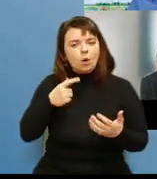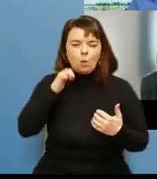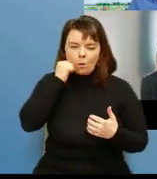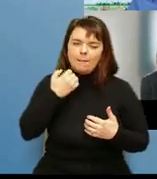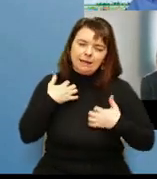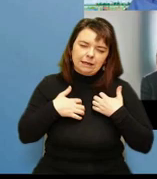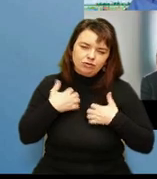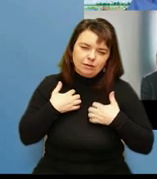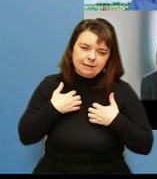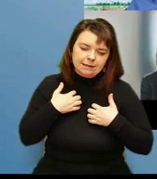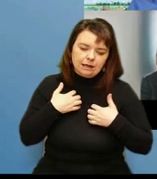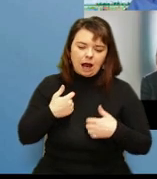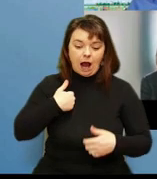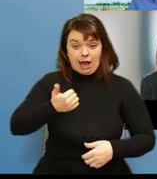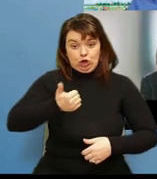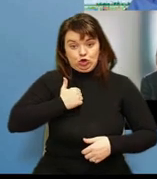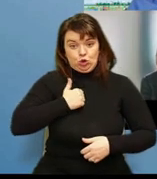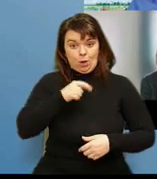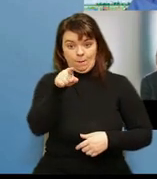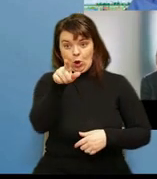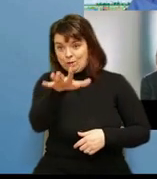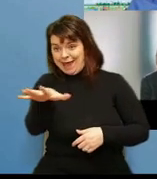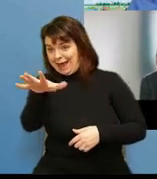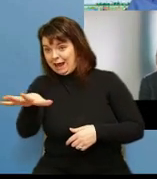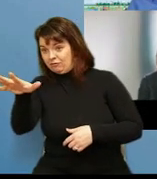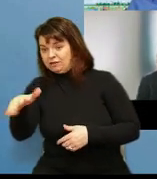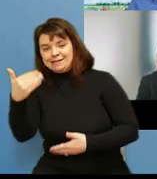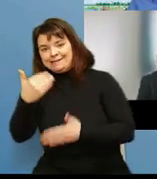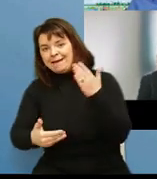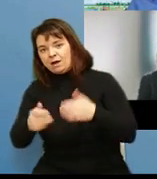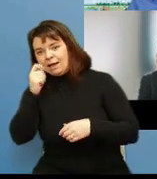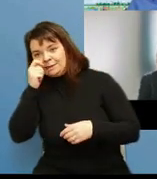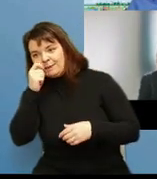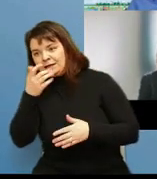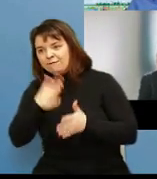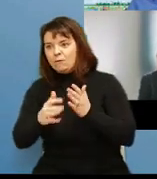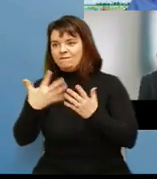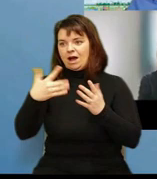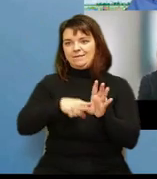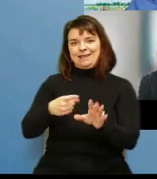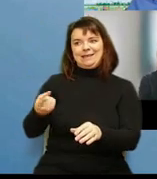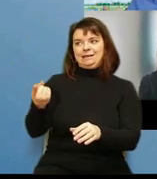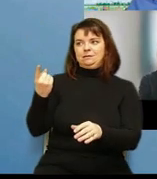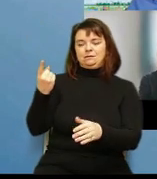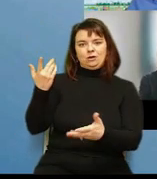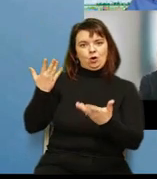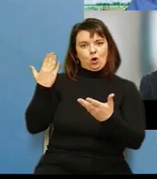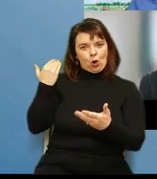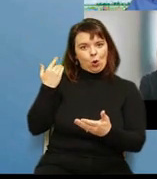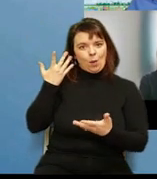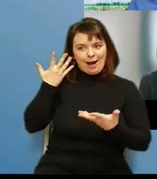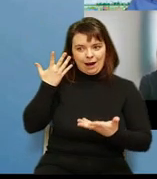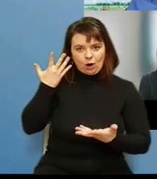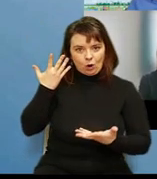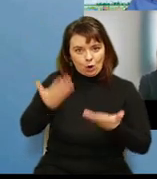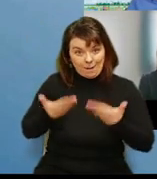now, I think, and I think the focus is on different areas. So it'll be interesting, because I'm presuming those areas that have not been inspected in the last